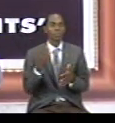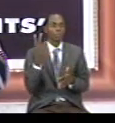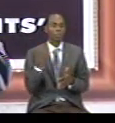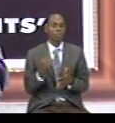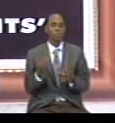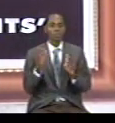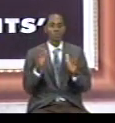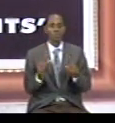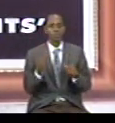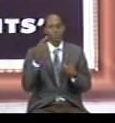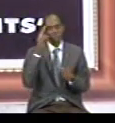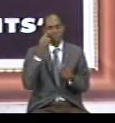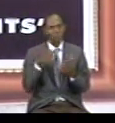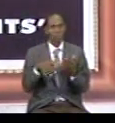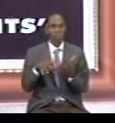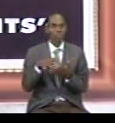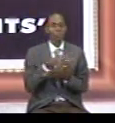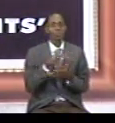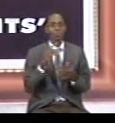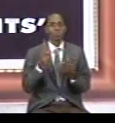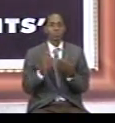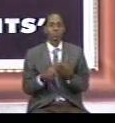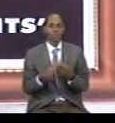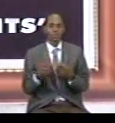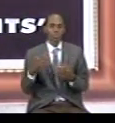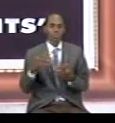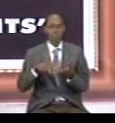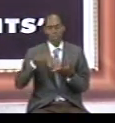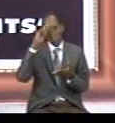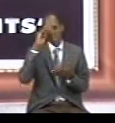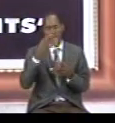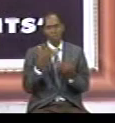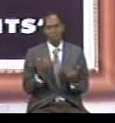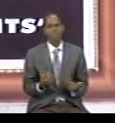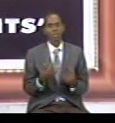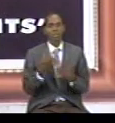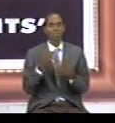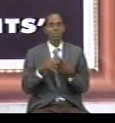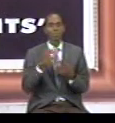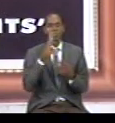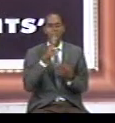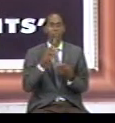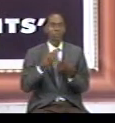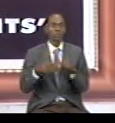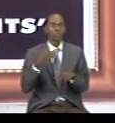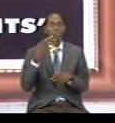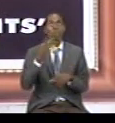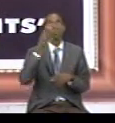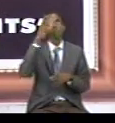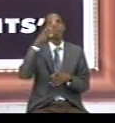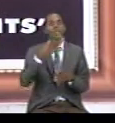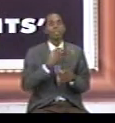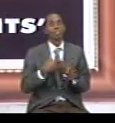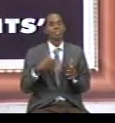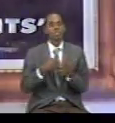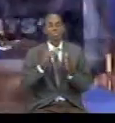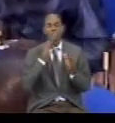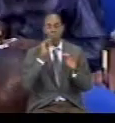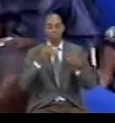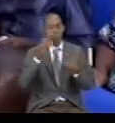for these ones who are reading about to become the friend of God, and it is possible for you to be a friend of